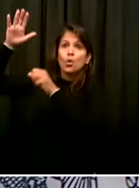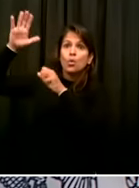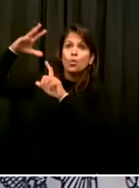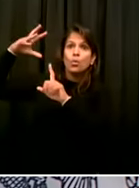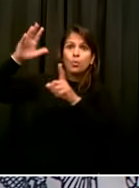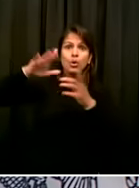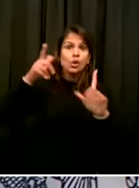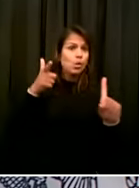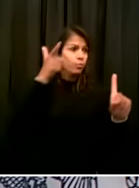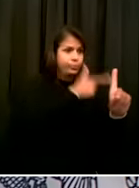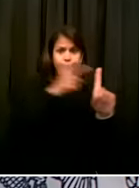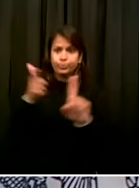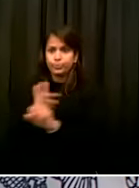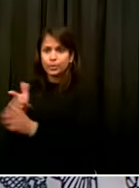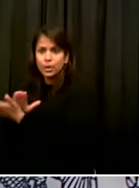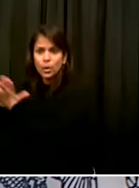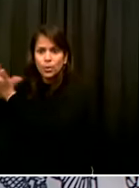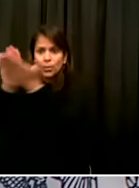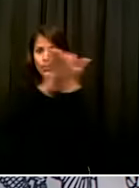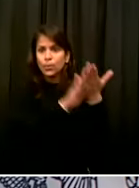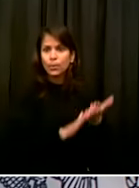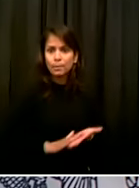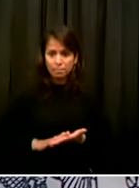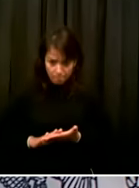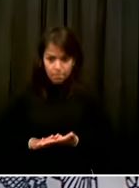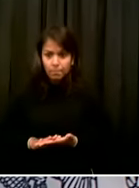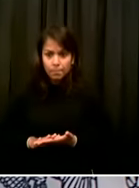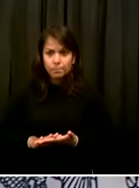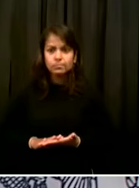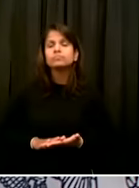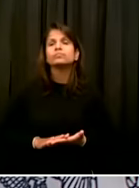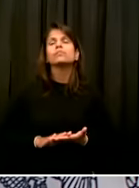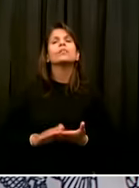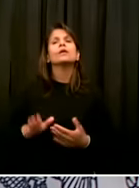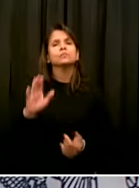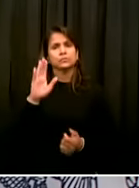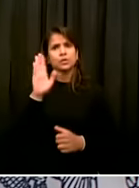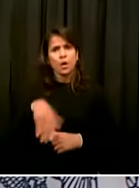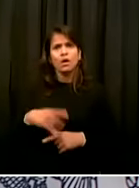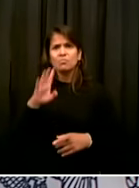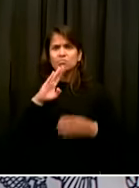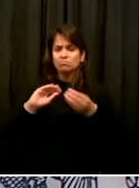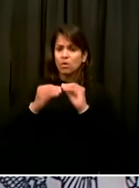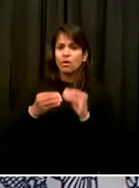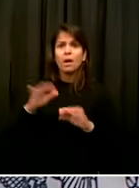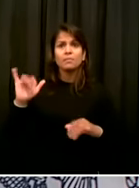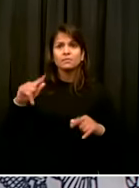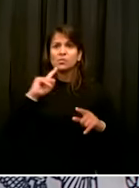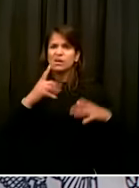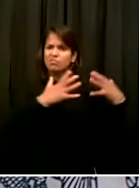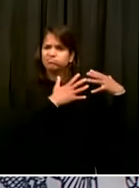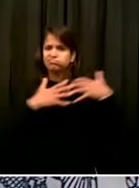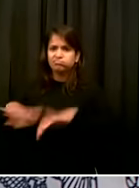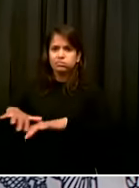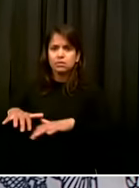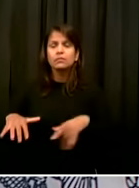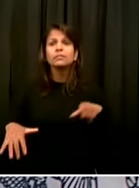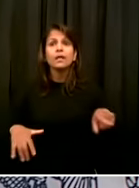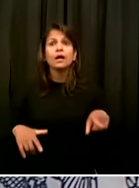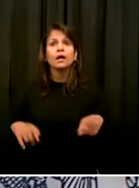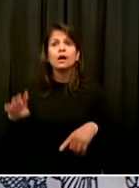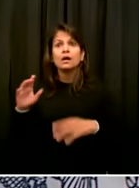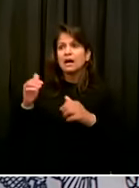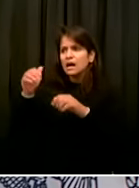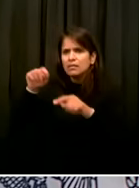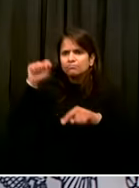are going to be ready. How many students are going to be ready? That's information just from the last week or so. So a lot